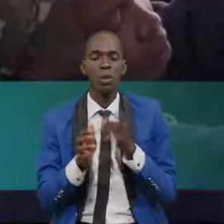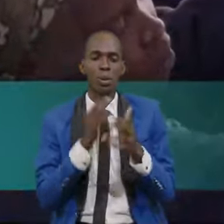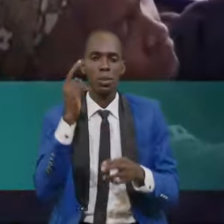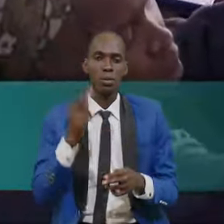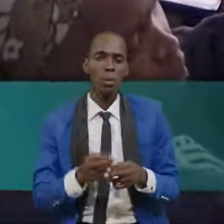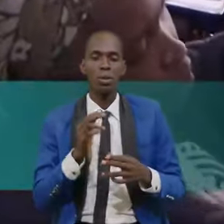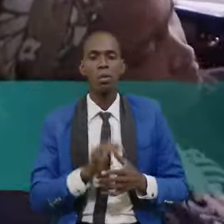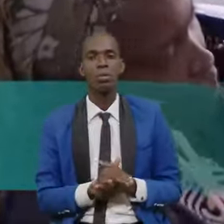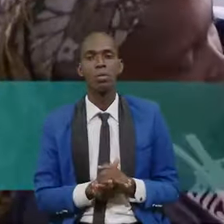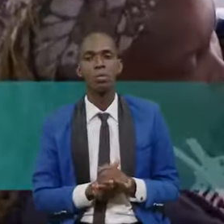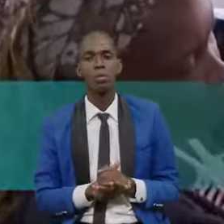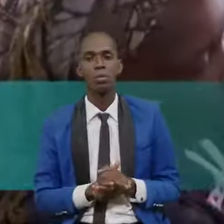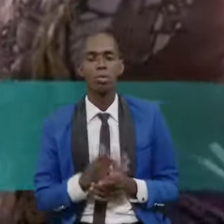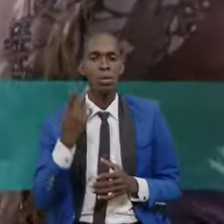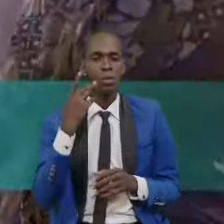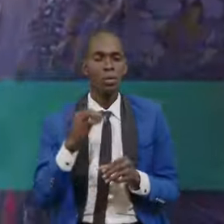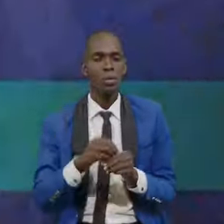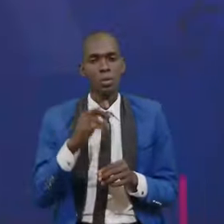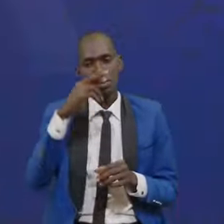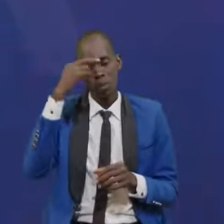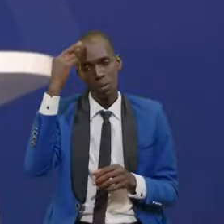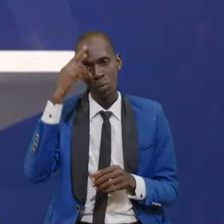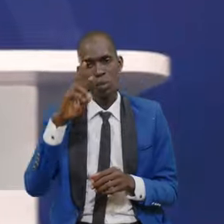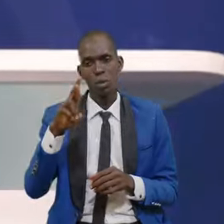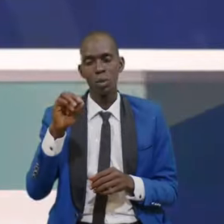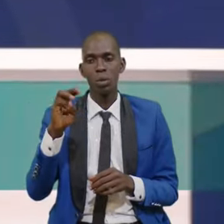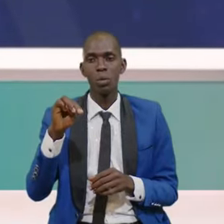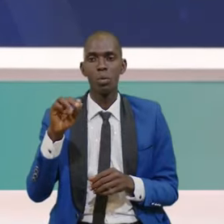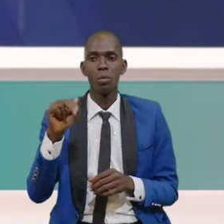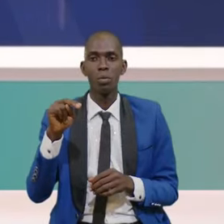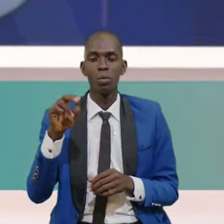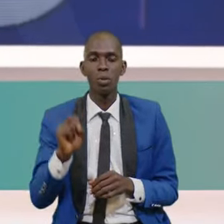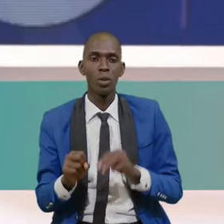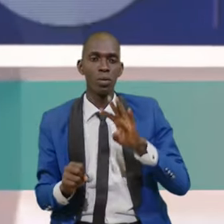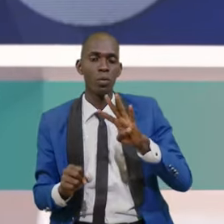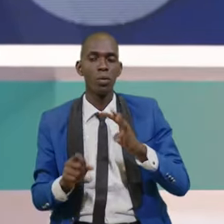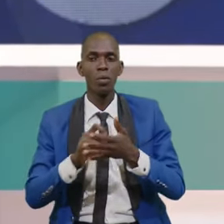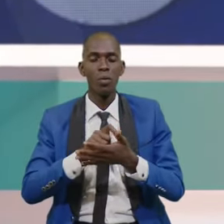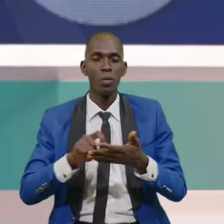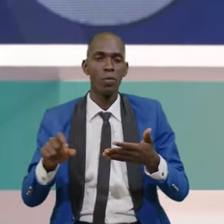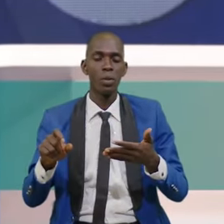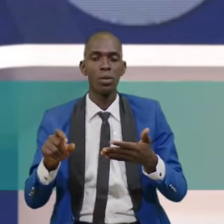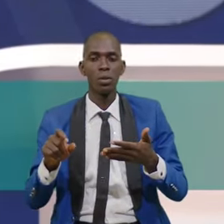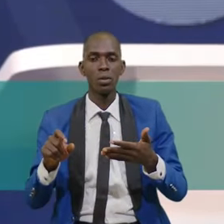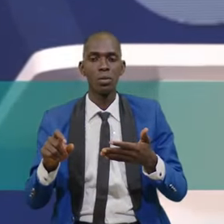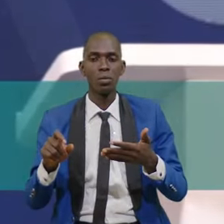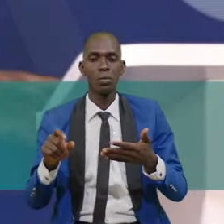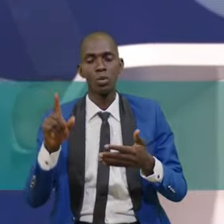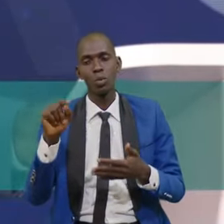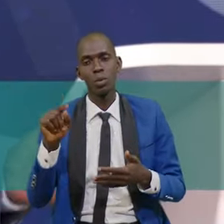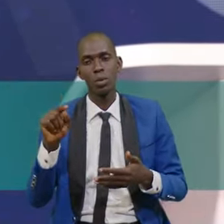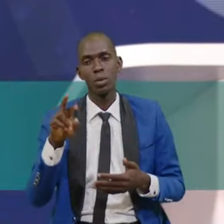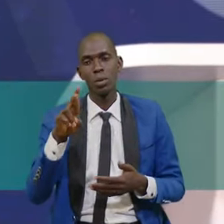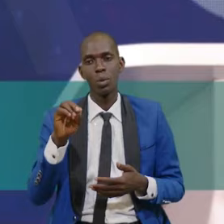name. Look at Romans chapter 4. I'm reading from verse 20. Romans chapter 4, we're looking at verse 20.